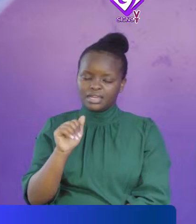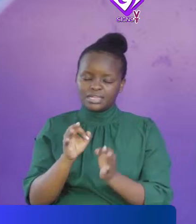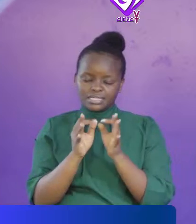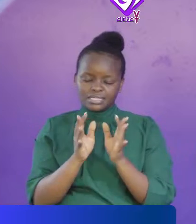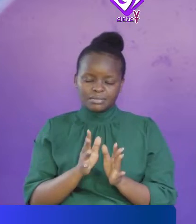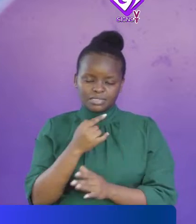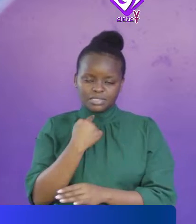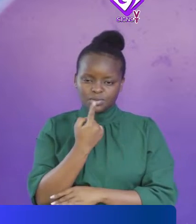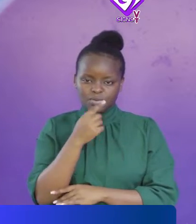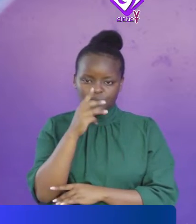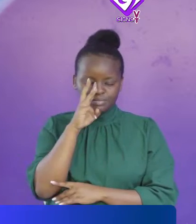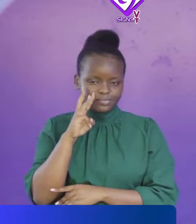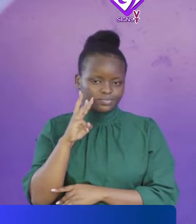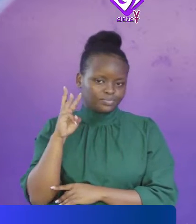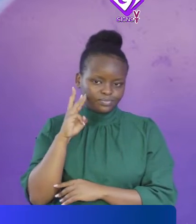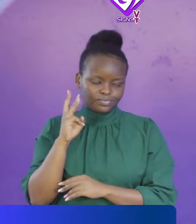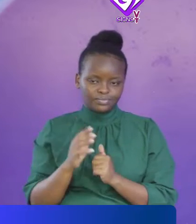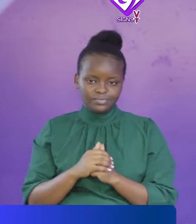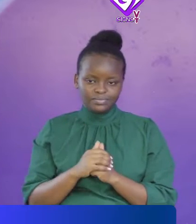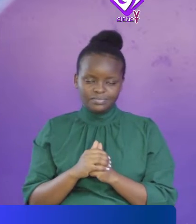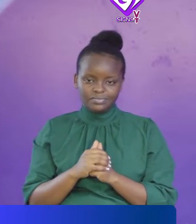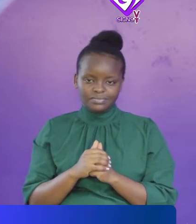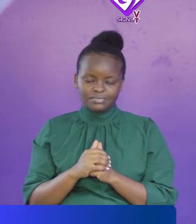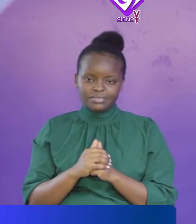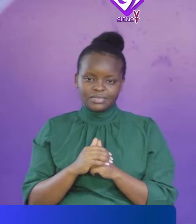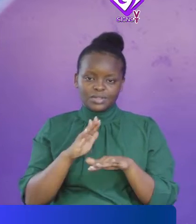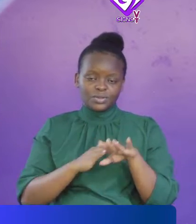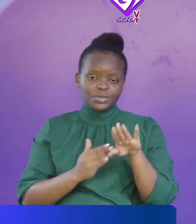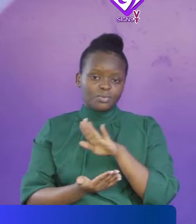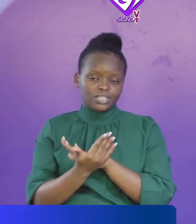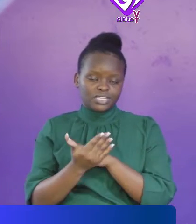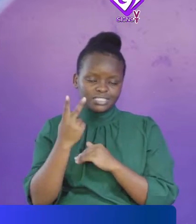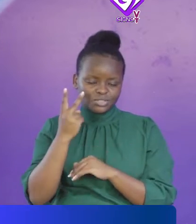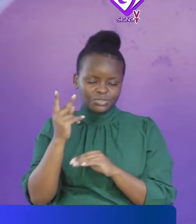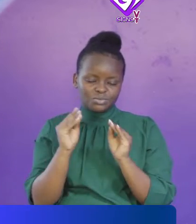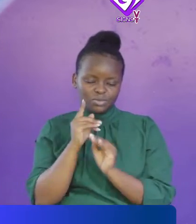been Mary Louisa Wanja. Good morning. See you tomorrow. Asante. Thank you.